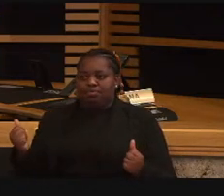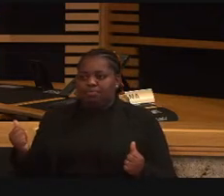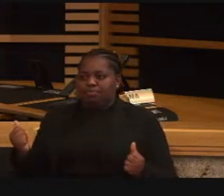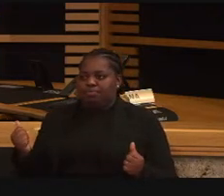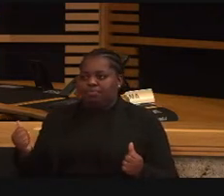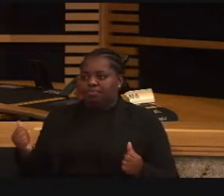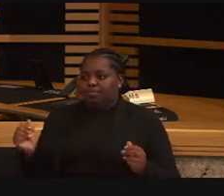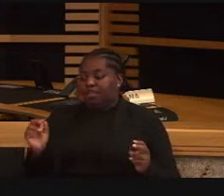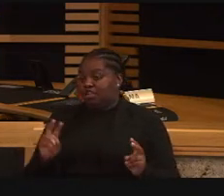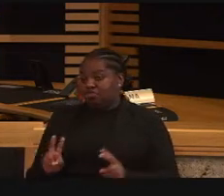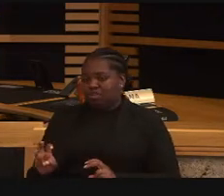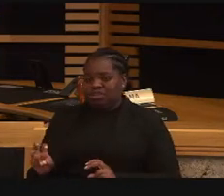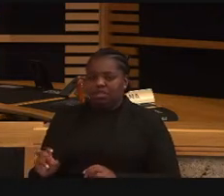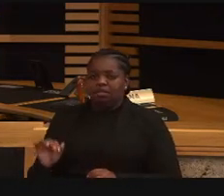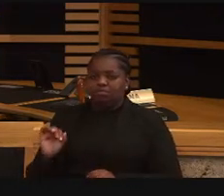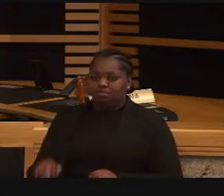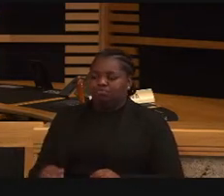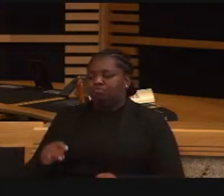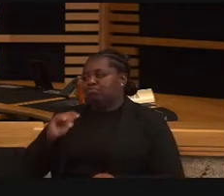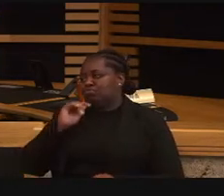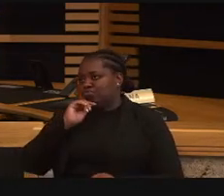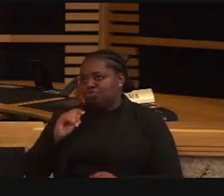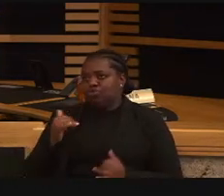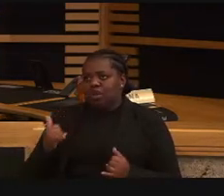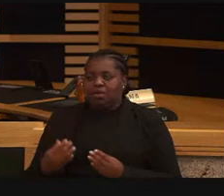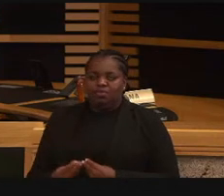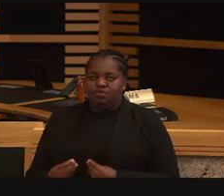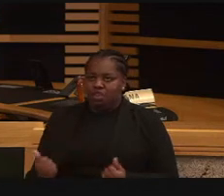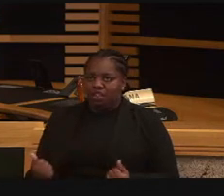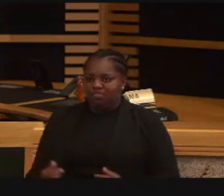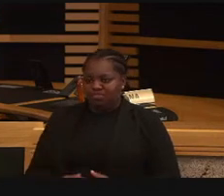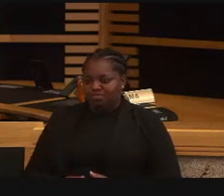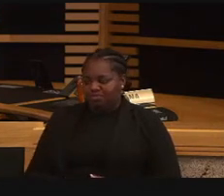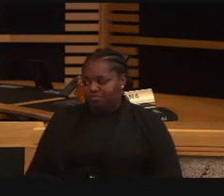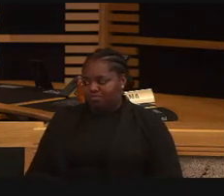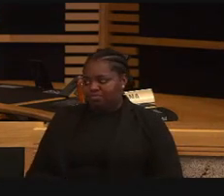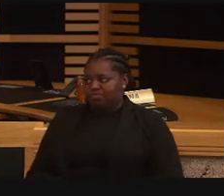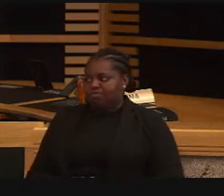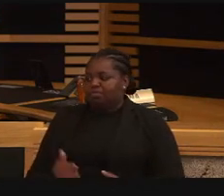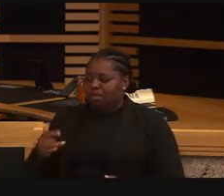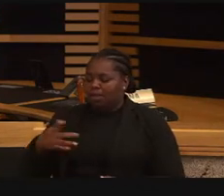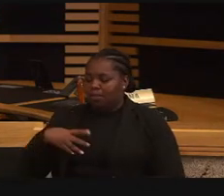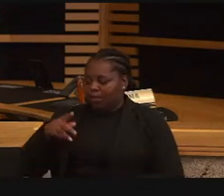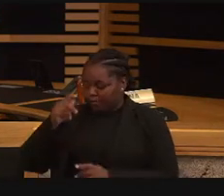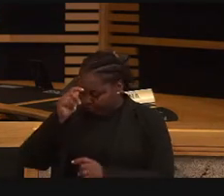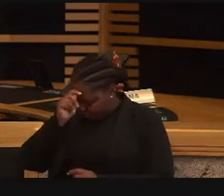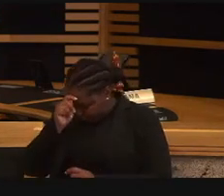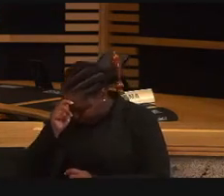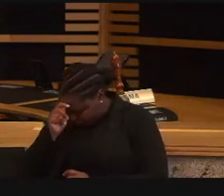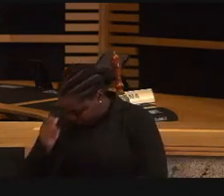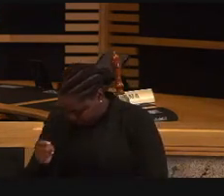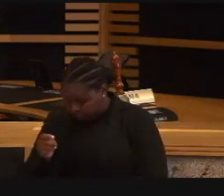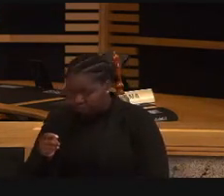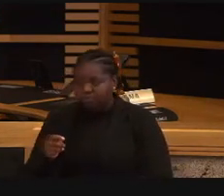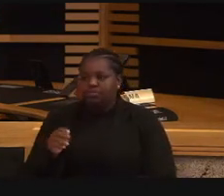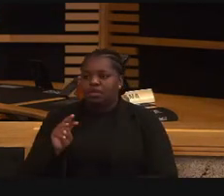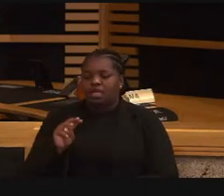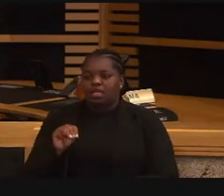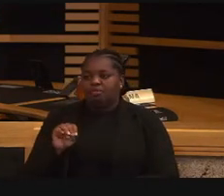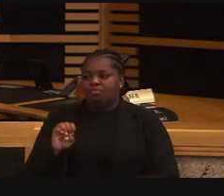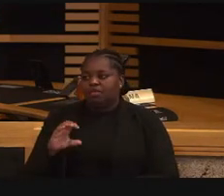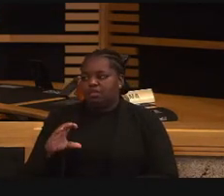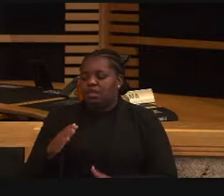matters have now been addressed. And this Mthule Lumwazi, who MEC